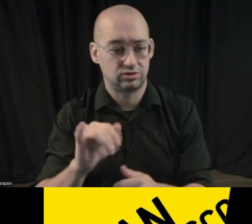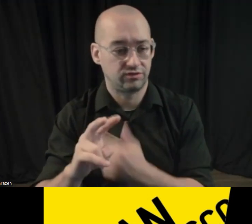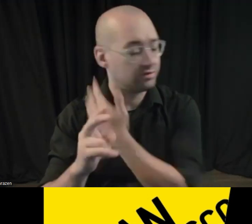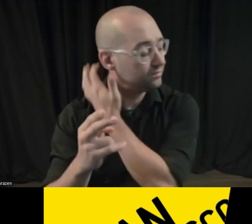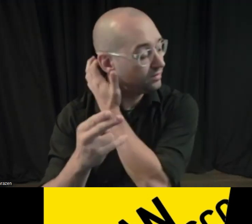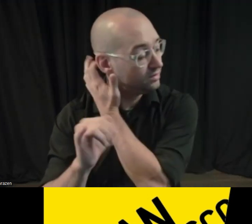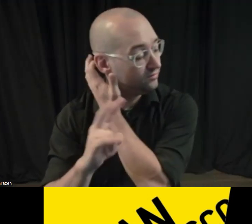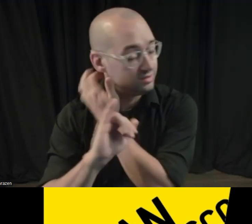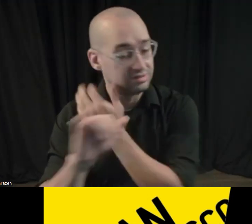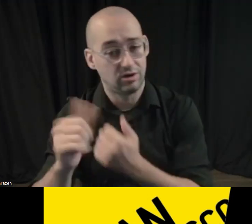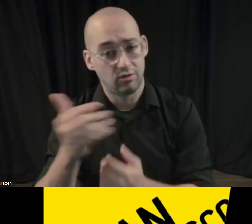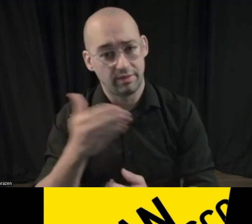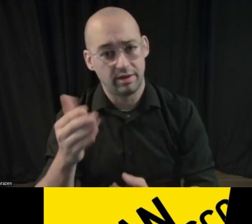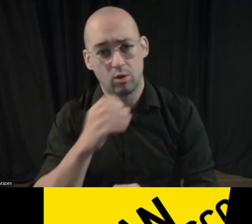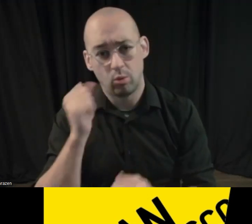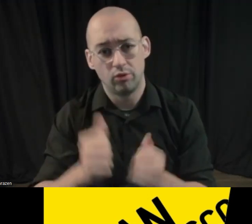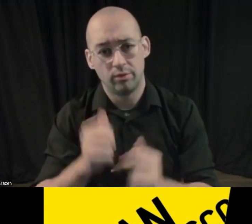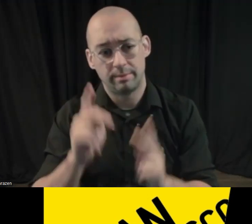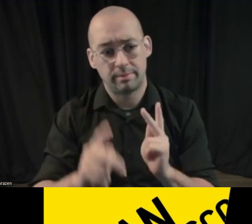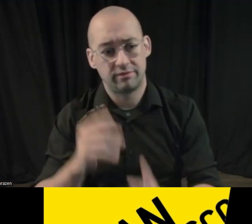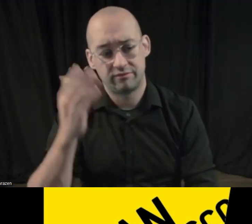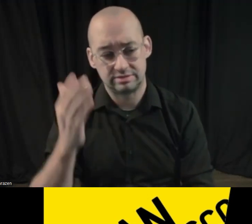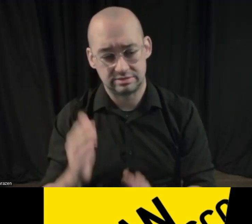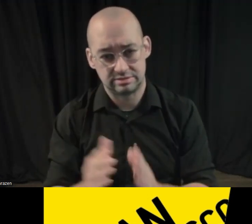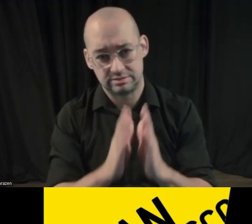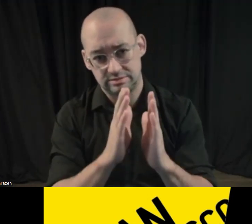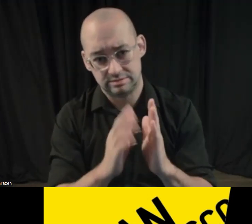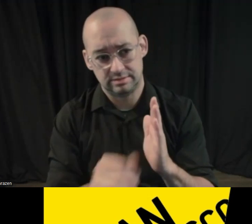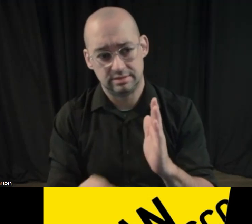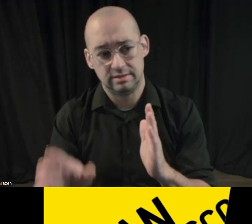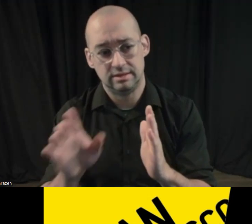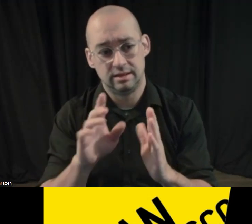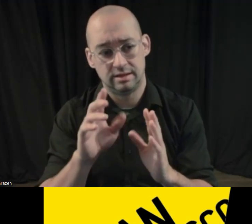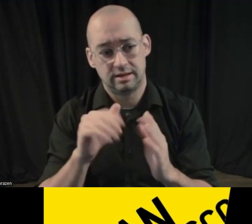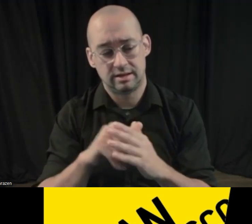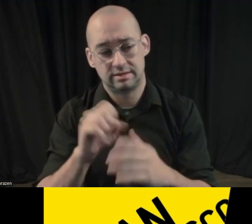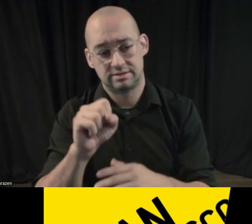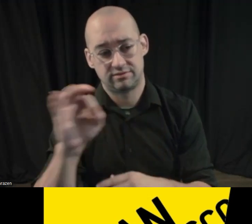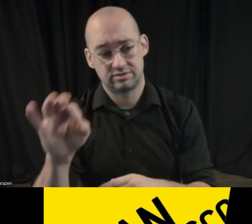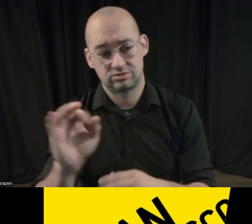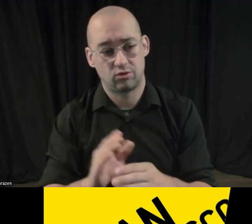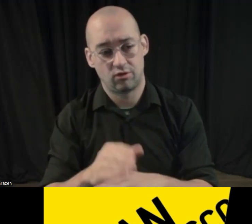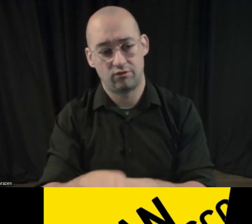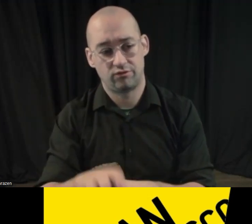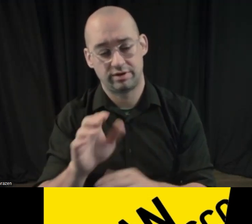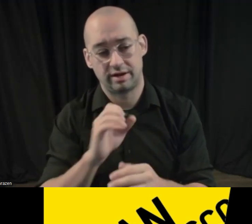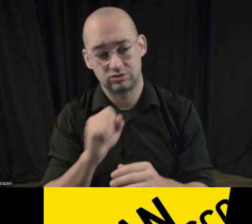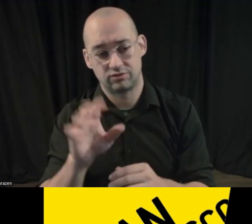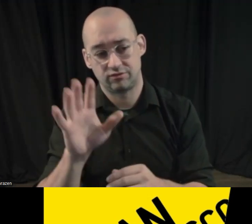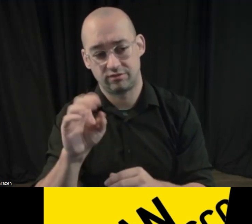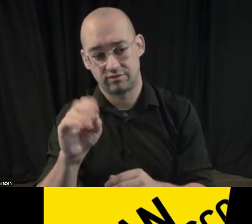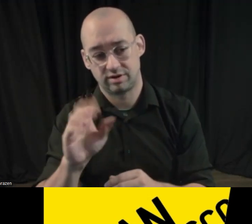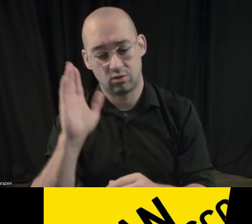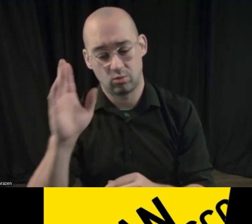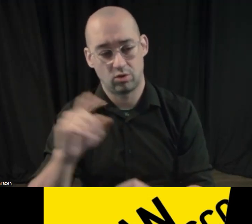face. And, in San Francisco, 75% of our people living with HIV are over the age of 50, and then would technically qualify as someone